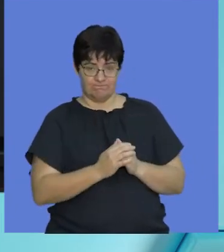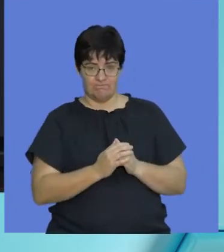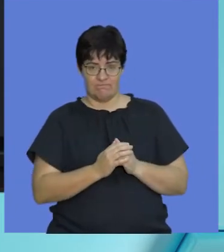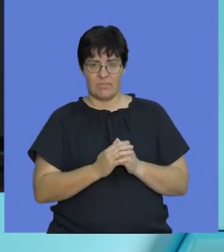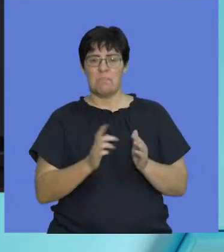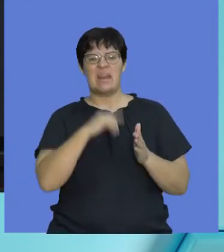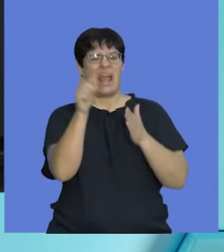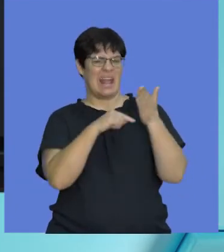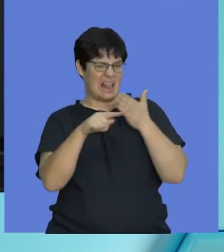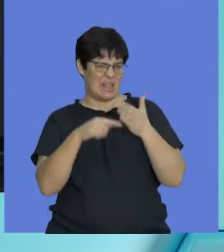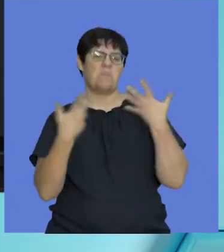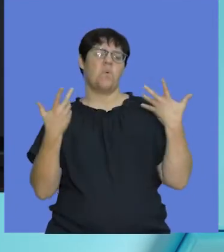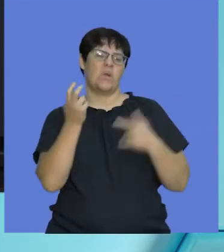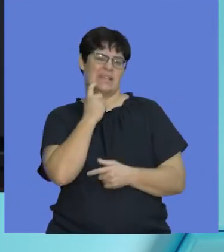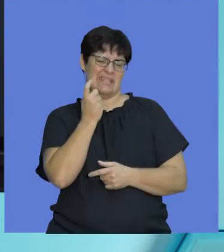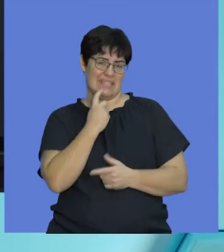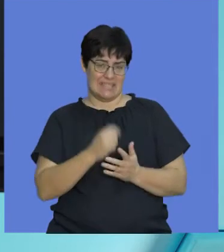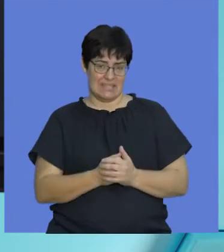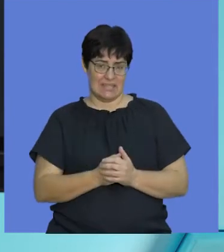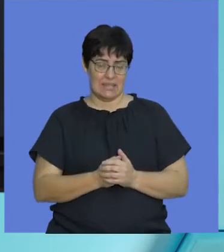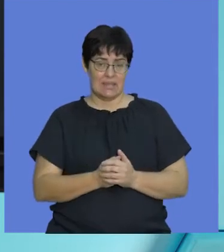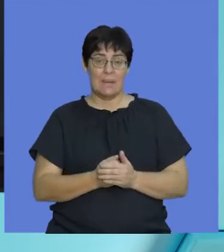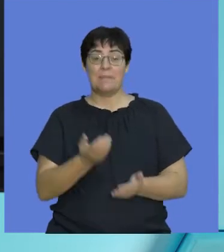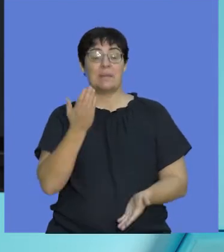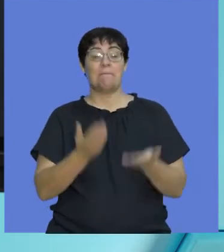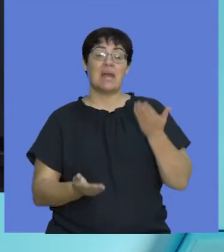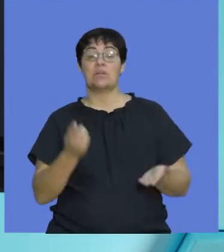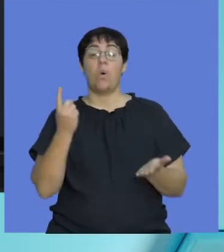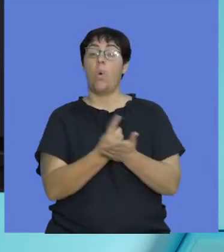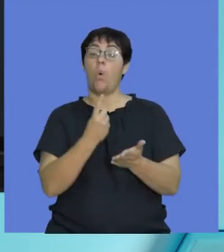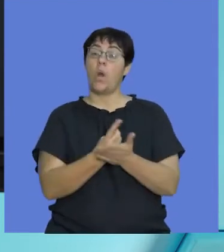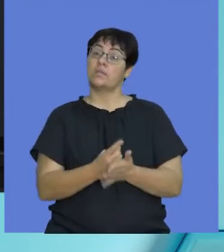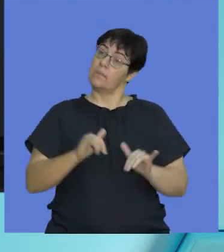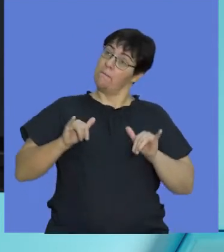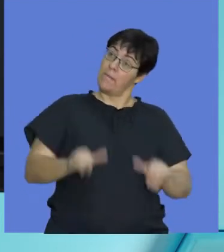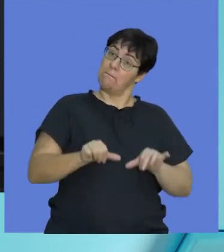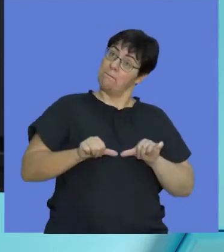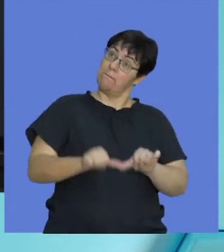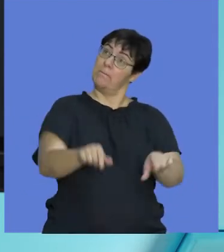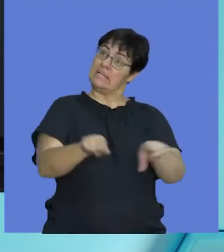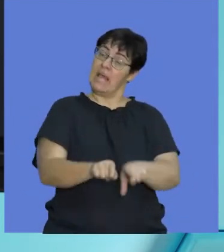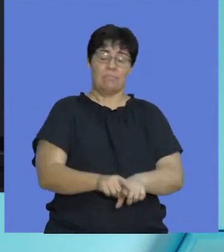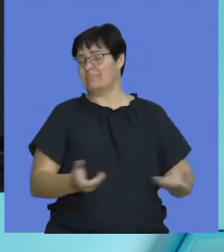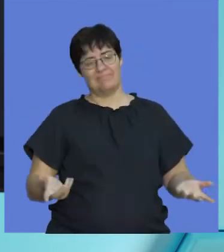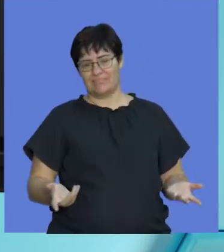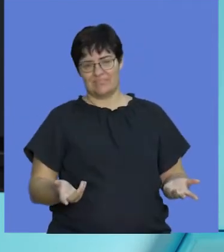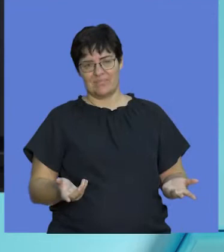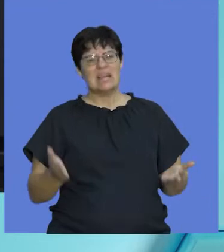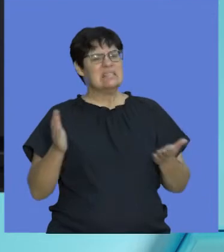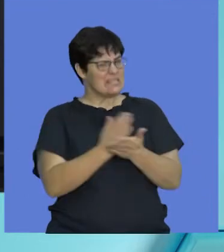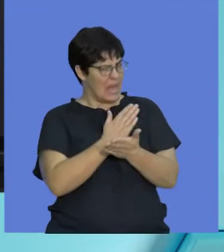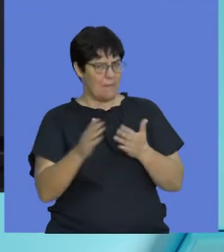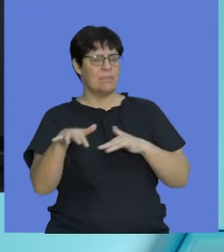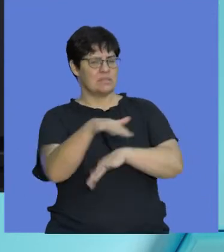Okay, it makes our calculations a little bit easier. But the mass doesn't always have to stay constant. There are